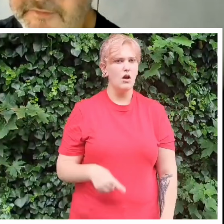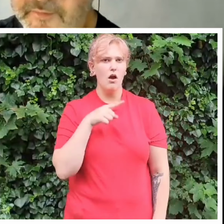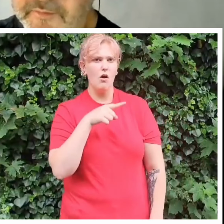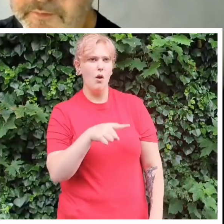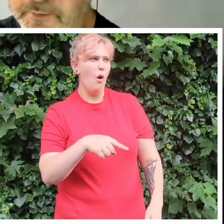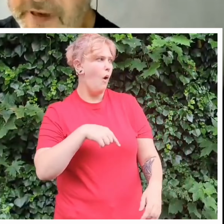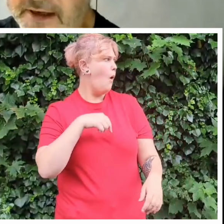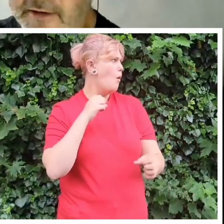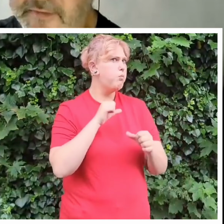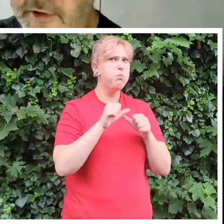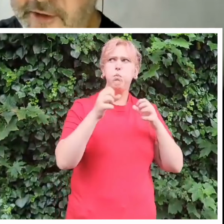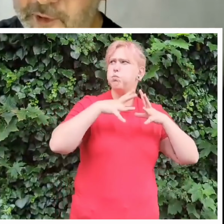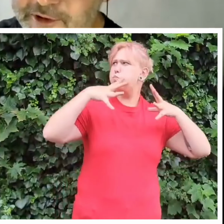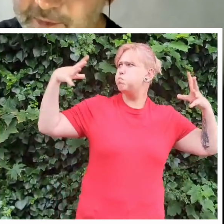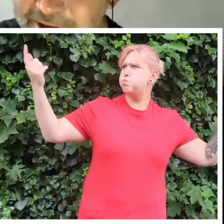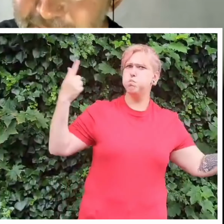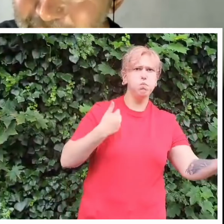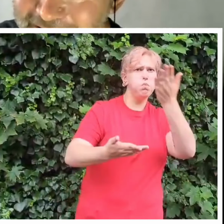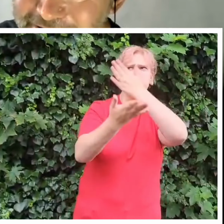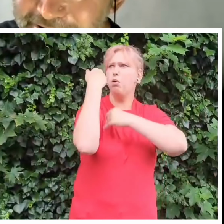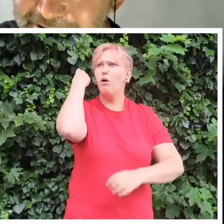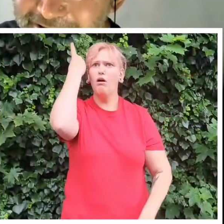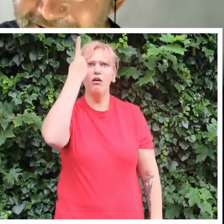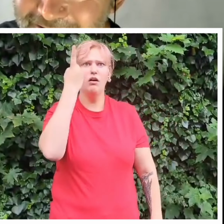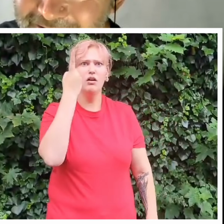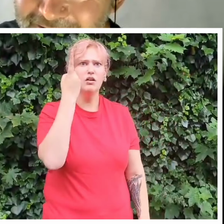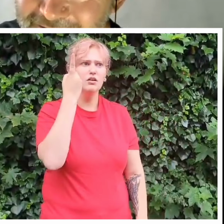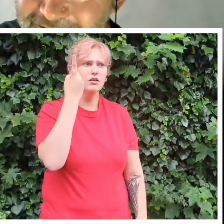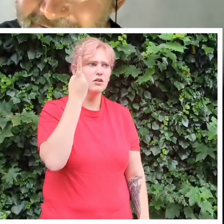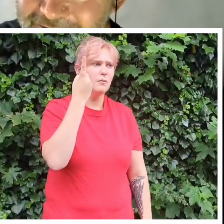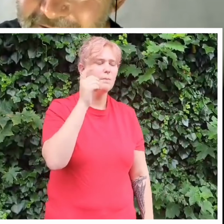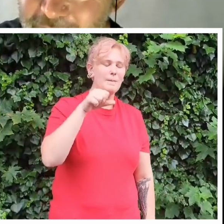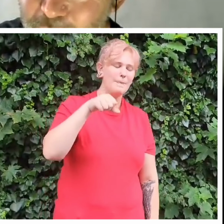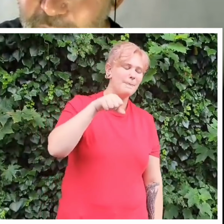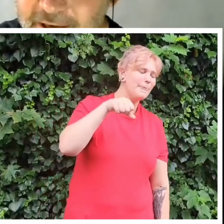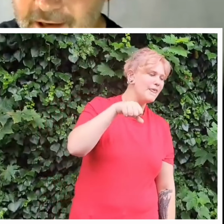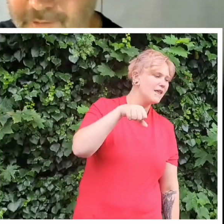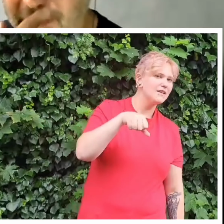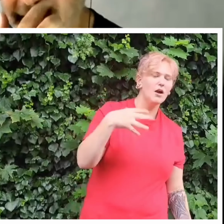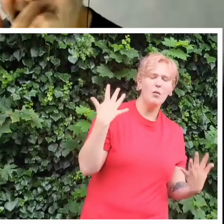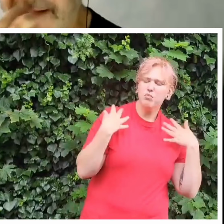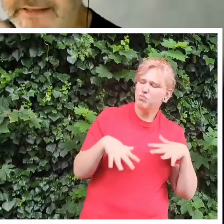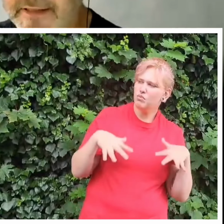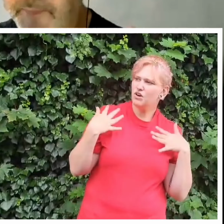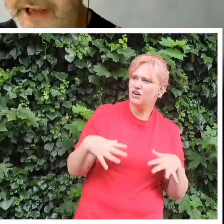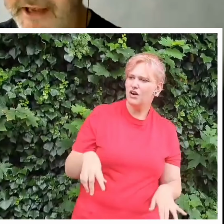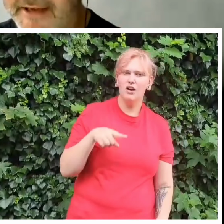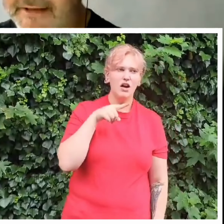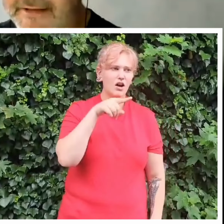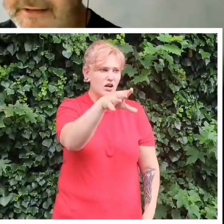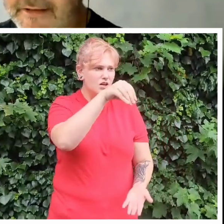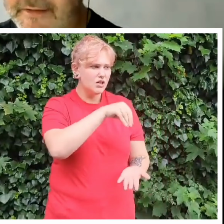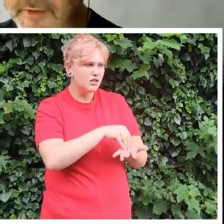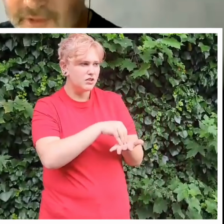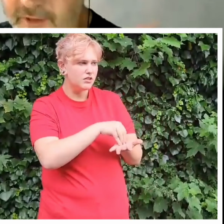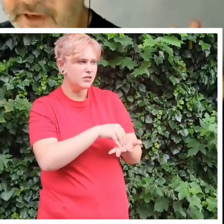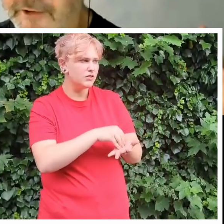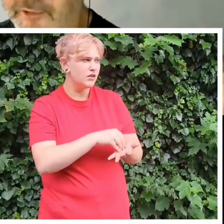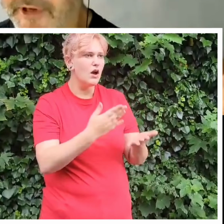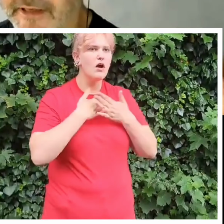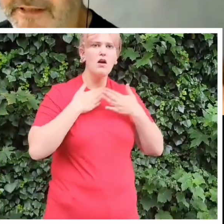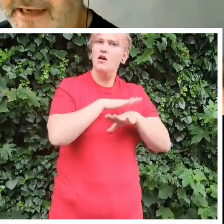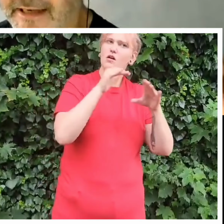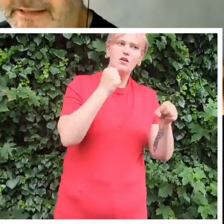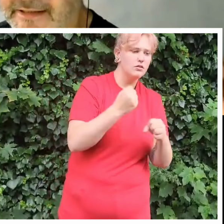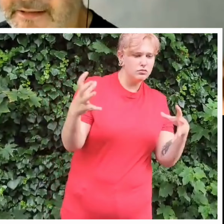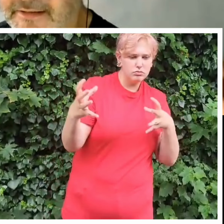is even bigger than I possibly imagined. Yeah. Wow. And that's the bit that love